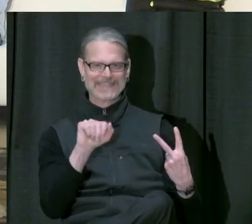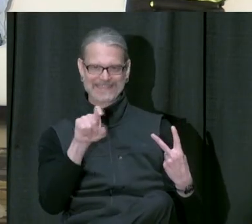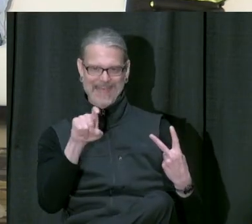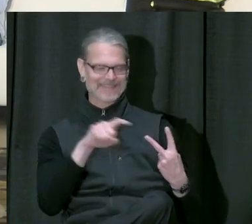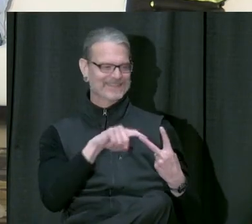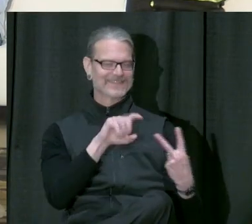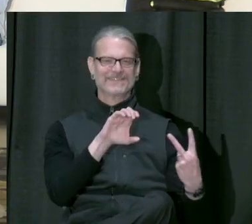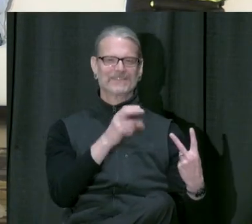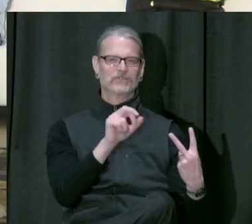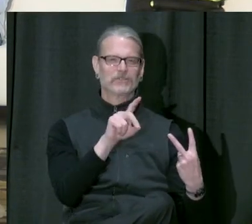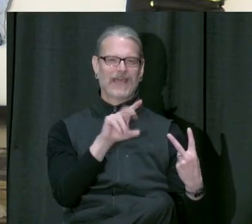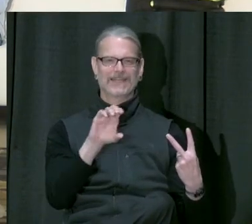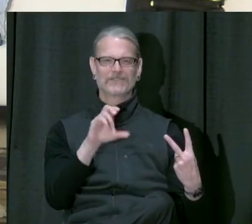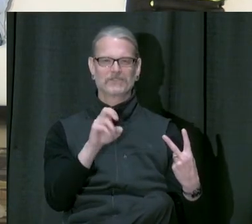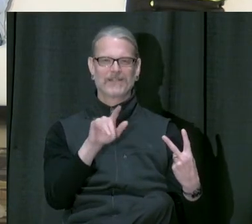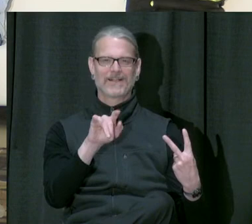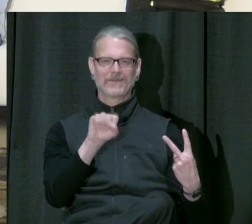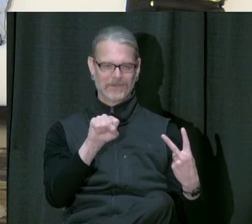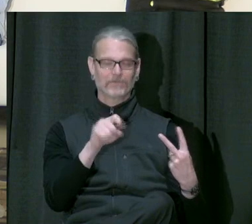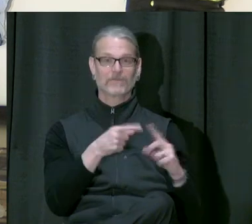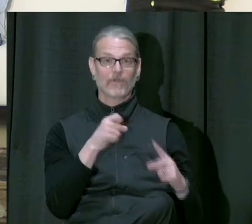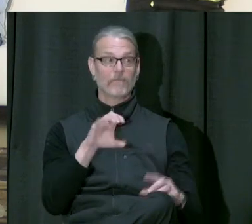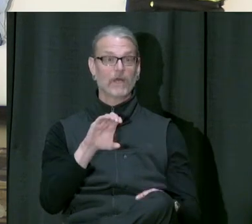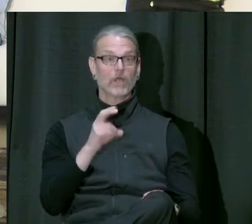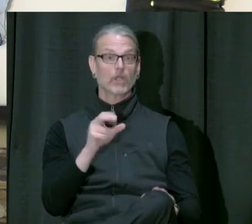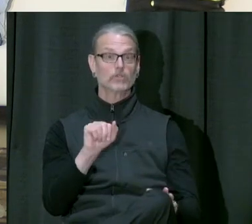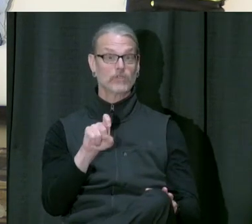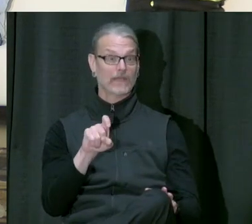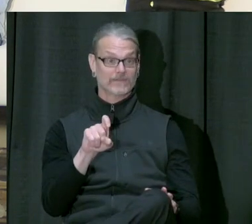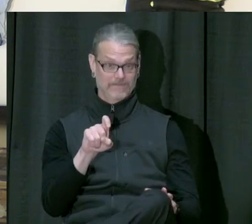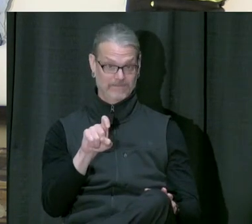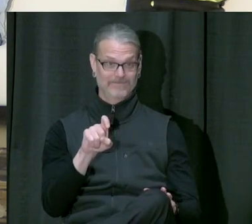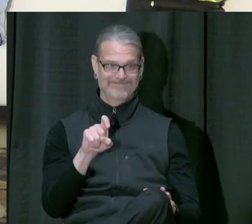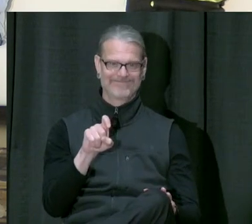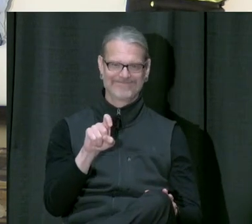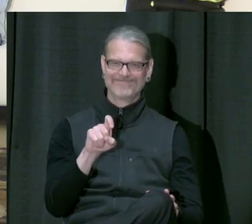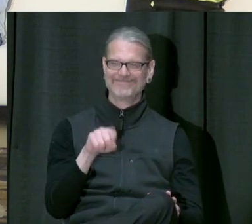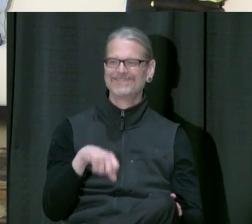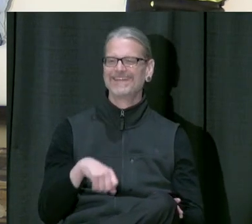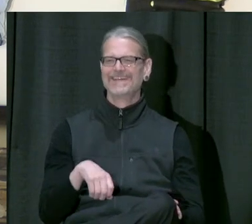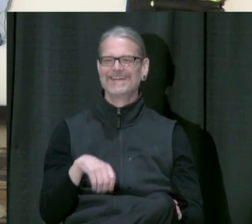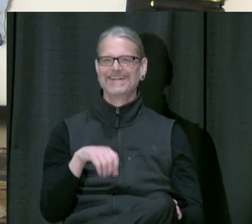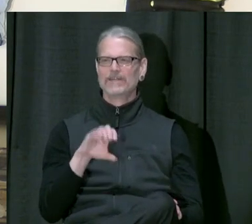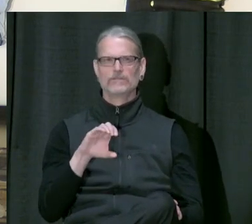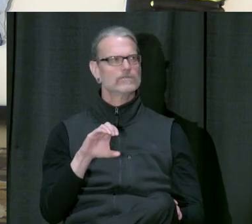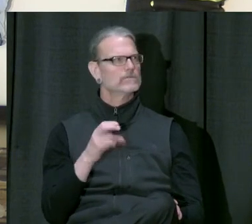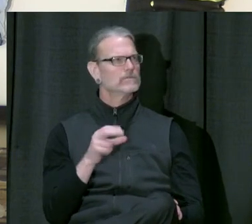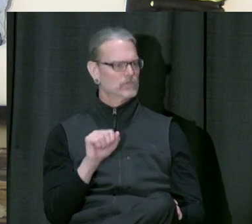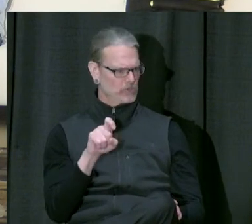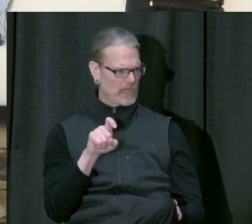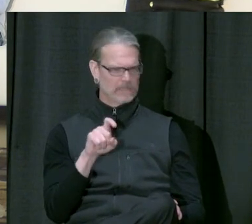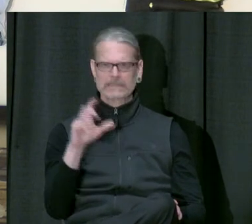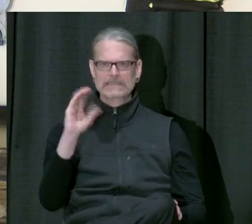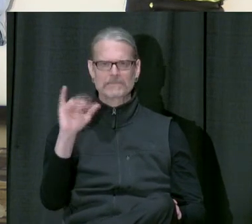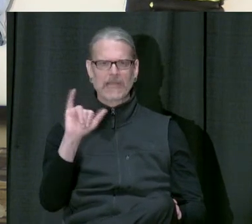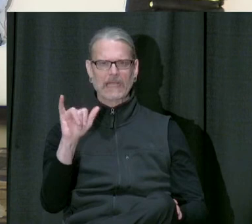Chad Chelios from Chax. So, yep. Chax, it sounds like a dice game.